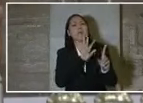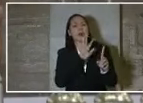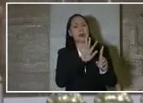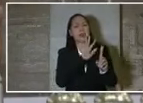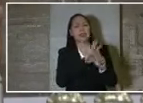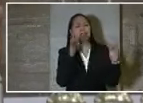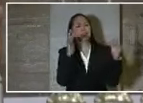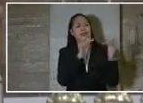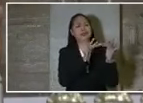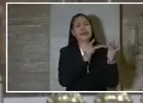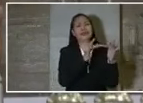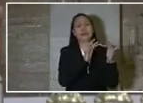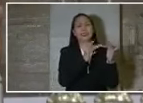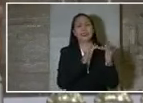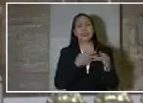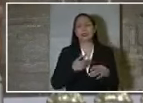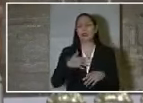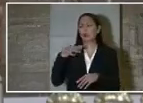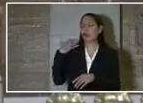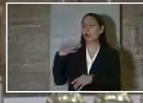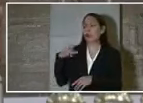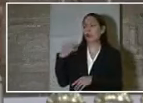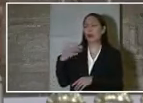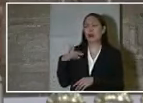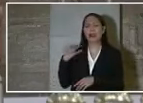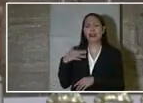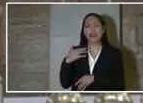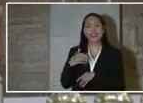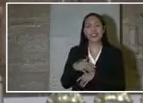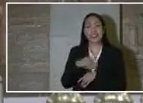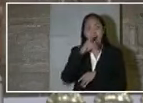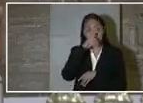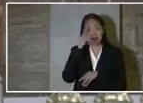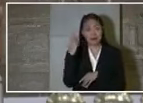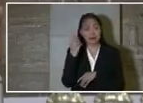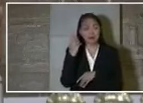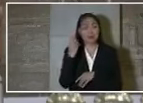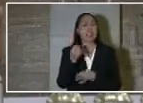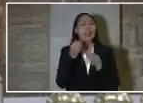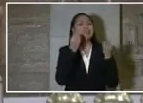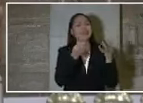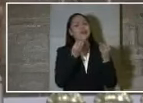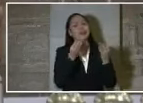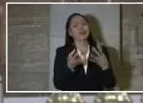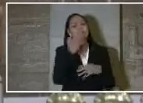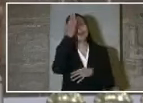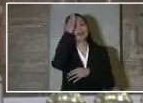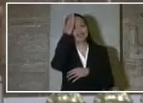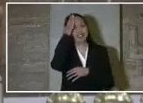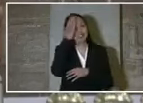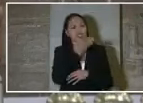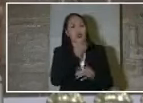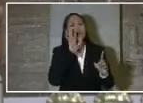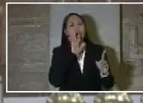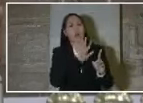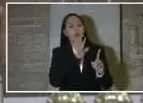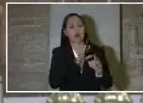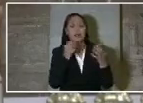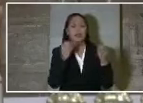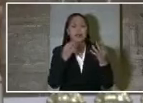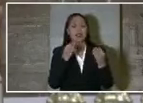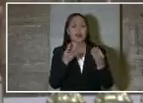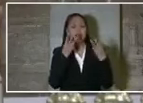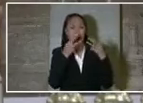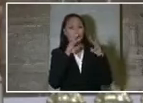Wow! Sabi ko, bakit? Eh, ang daming nakakakilala sa'yo. Ang daming nanonood sa'yo nung pandemic,